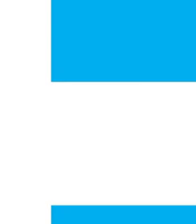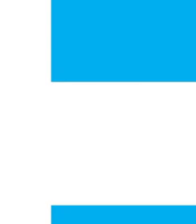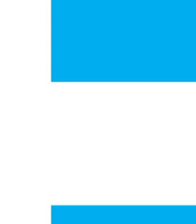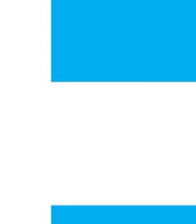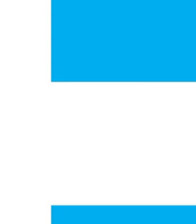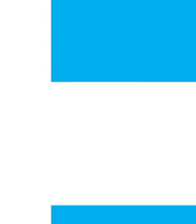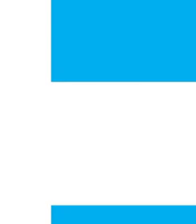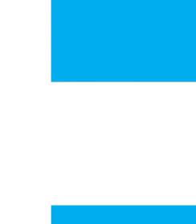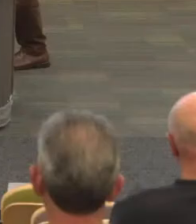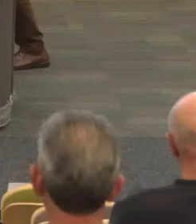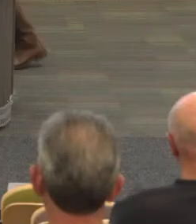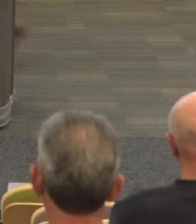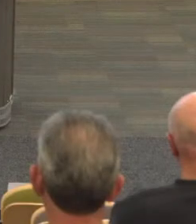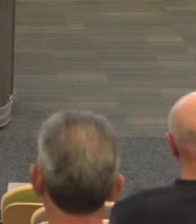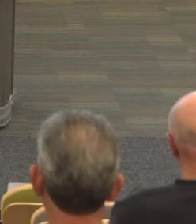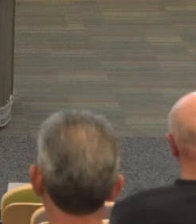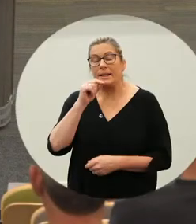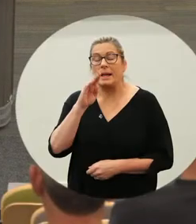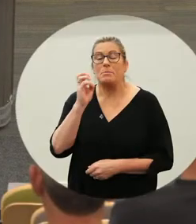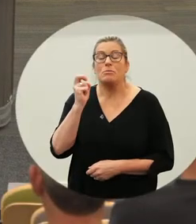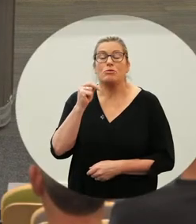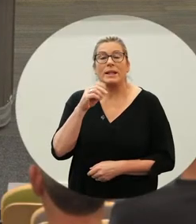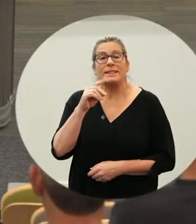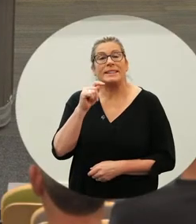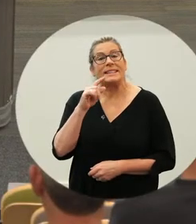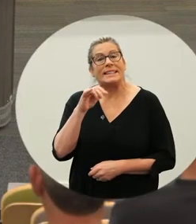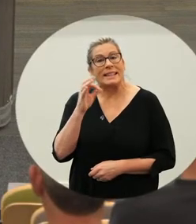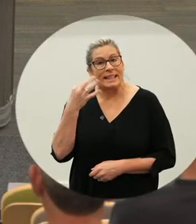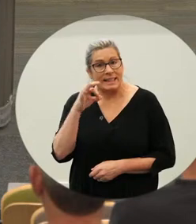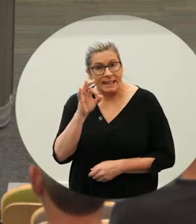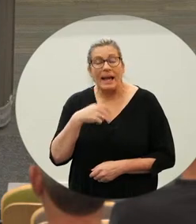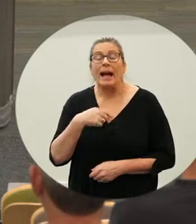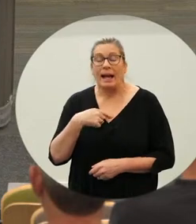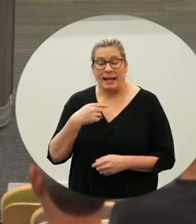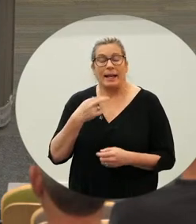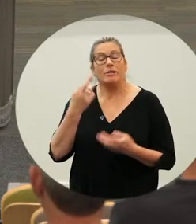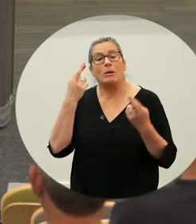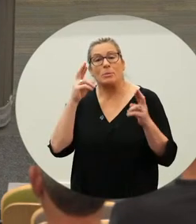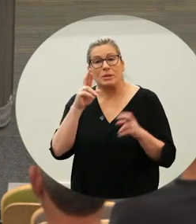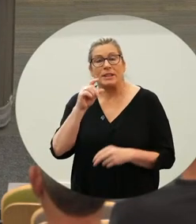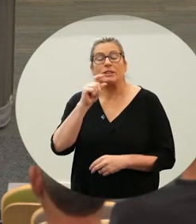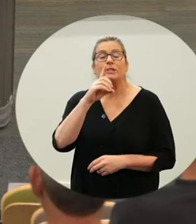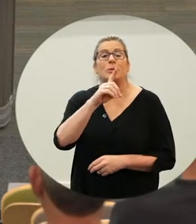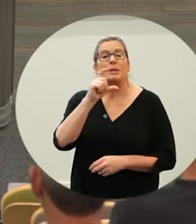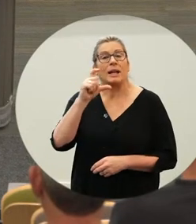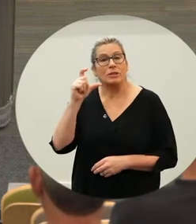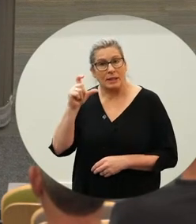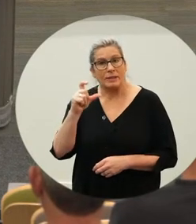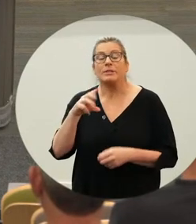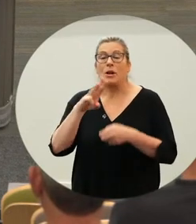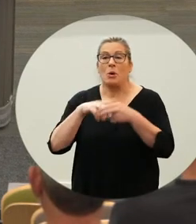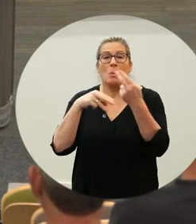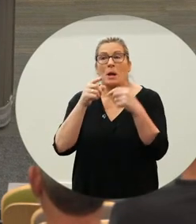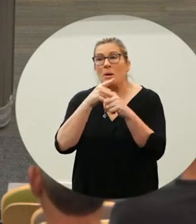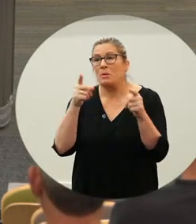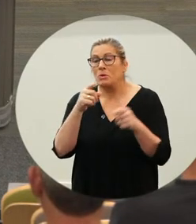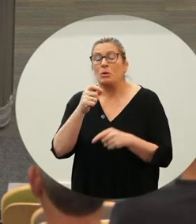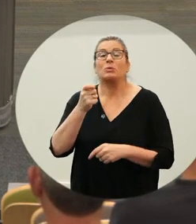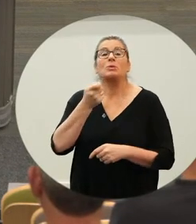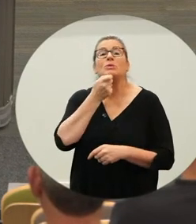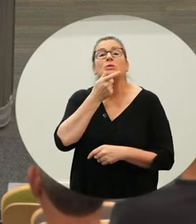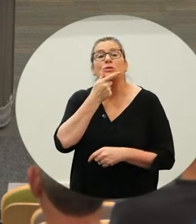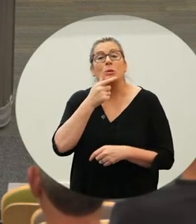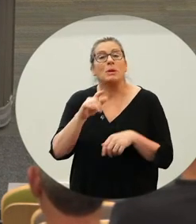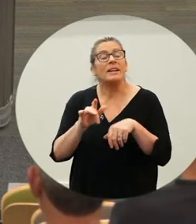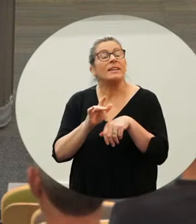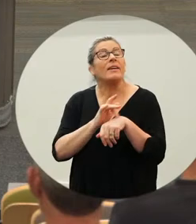Well, good morning, everyone. My name is Brendan Teeling, and on behalf of Dublin City Council, great pleasure to welcome you to the Dublin Festival of History. I'd like to welcome all of you